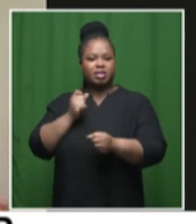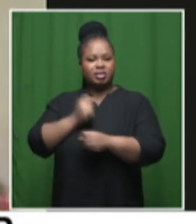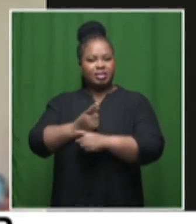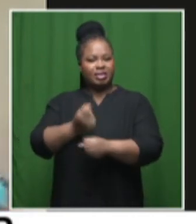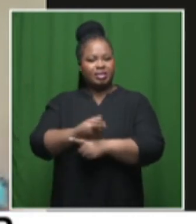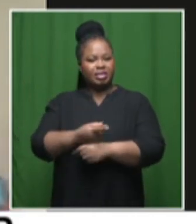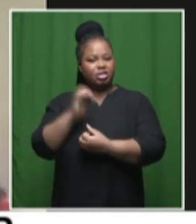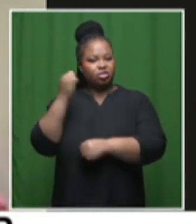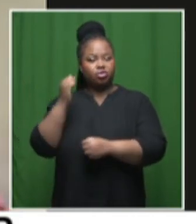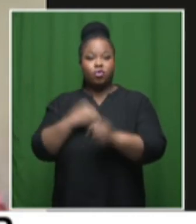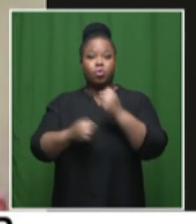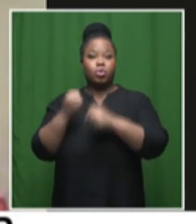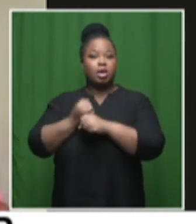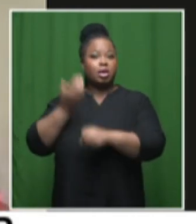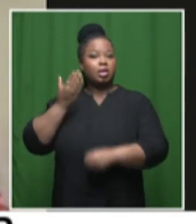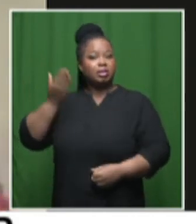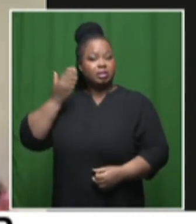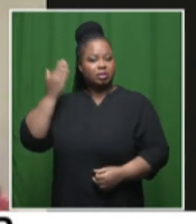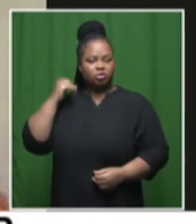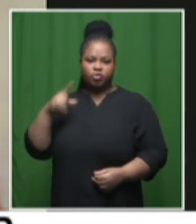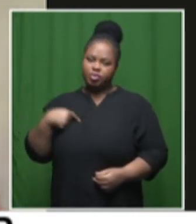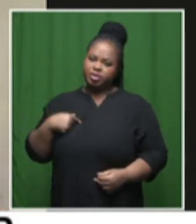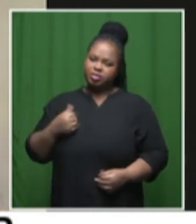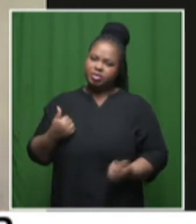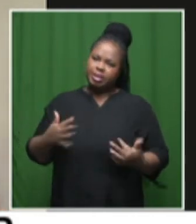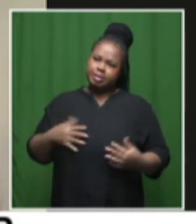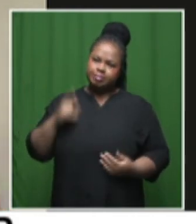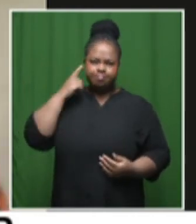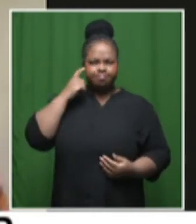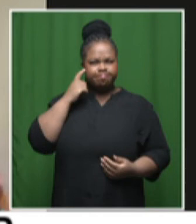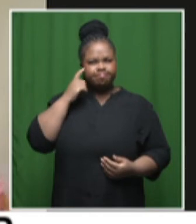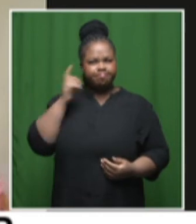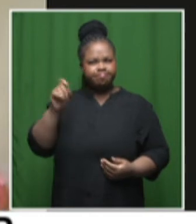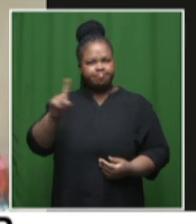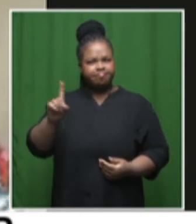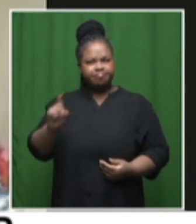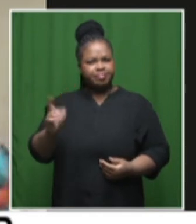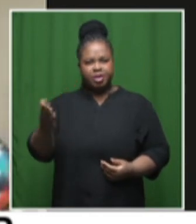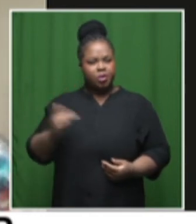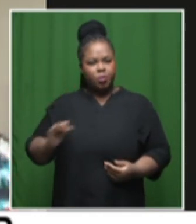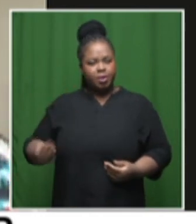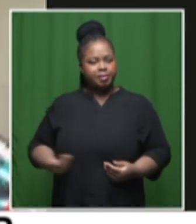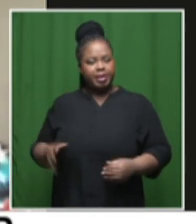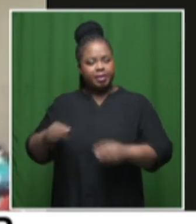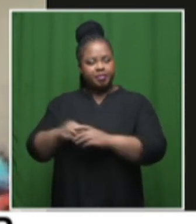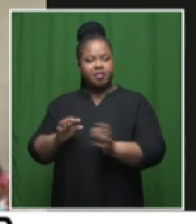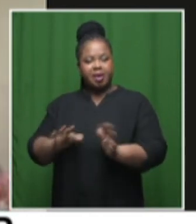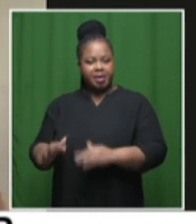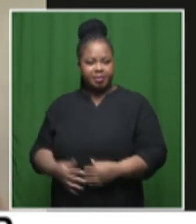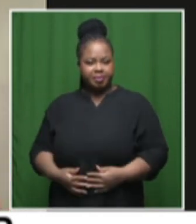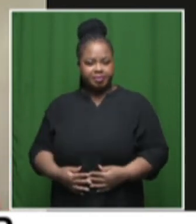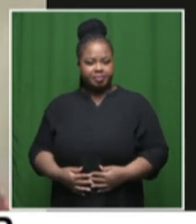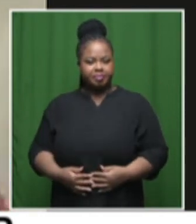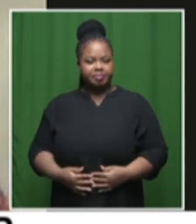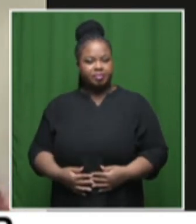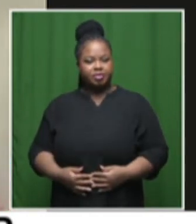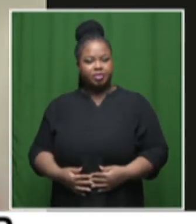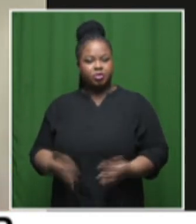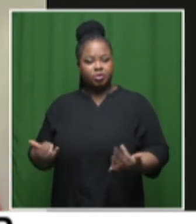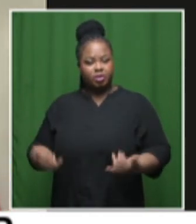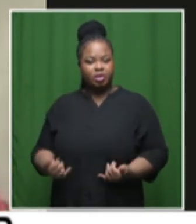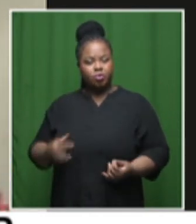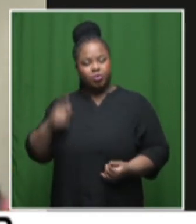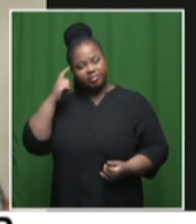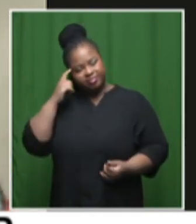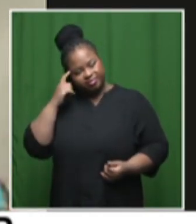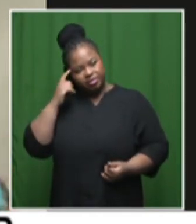industry for years. And for me, I started questioning the role that women have played in that capacity. Okay. And so we kind of played